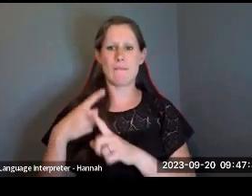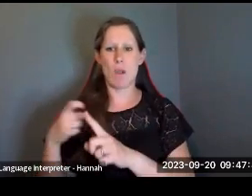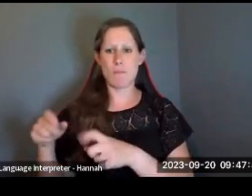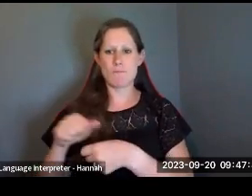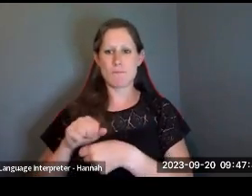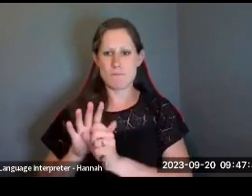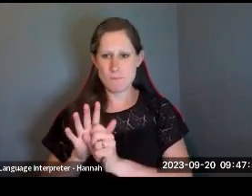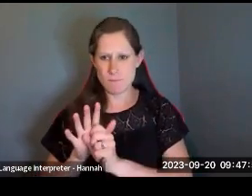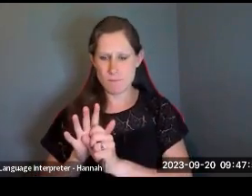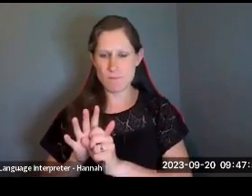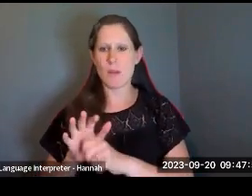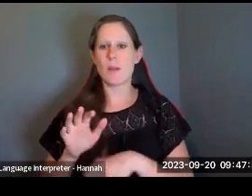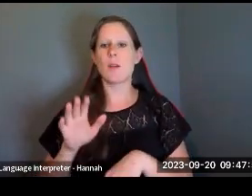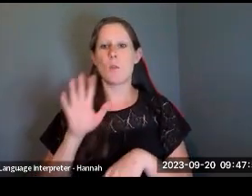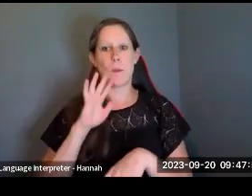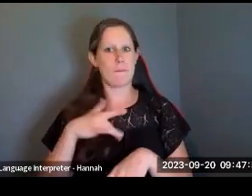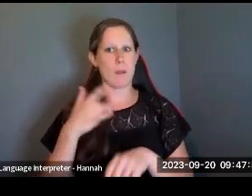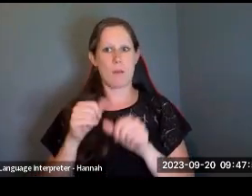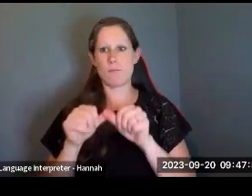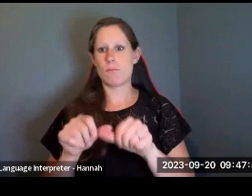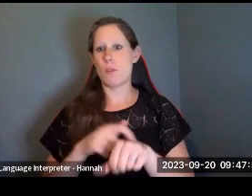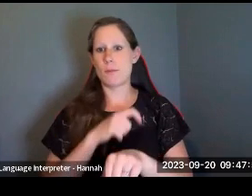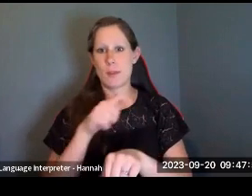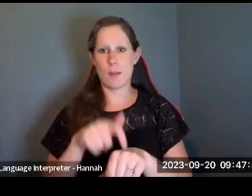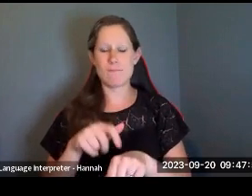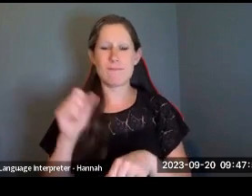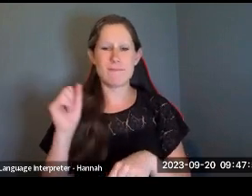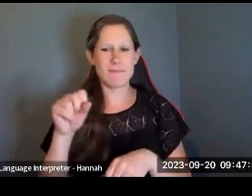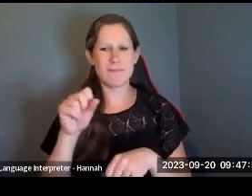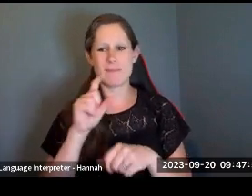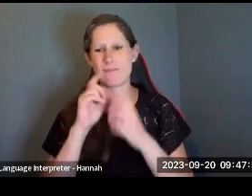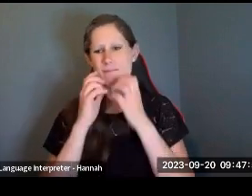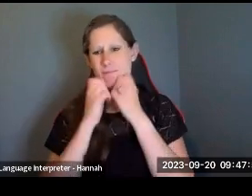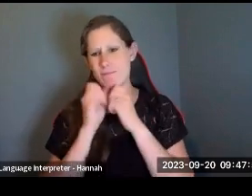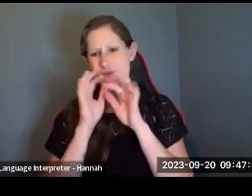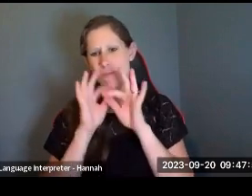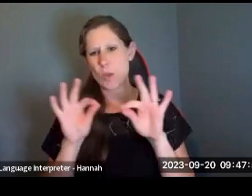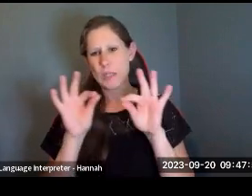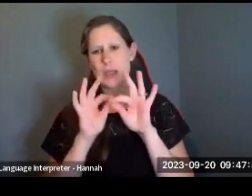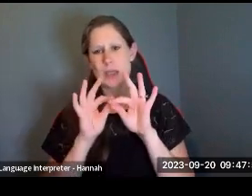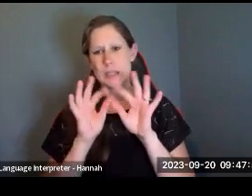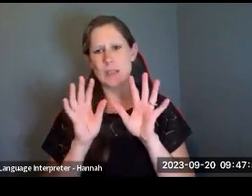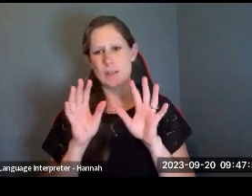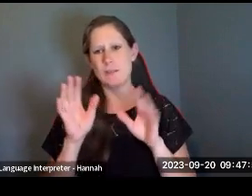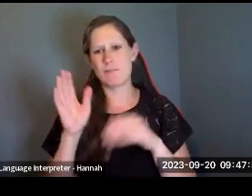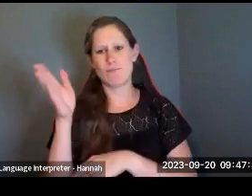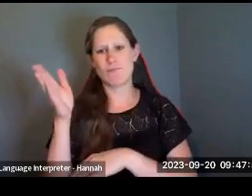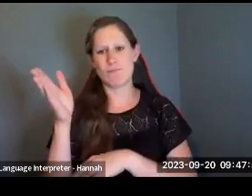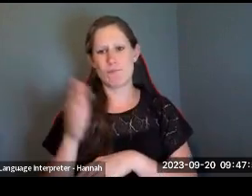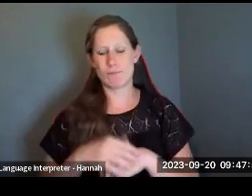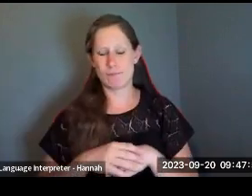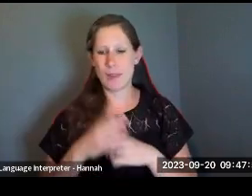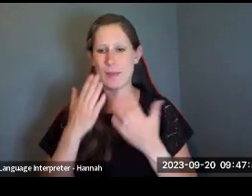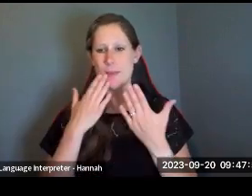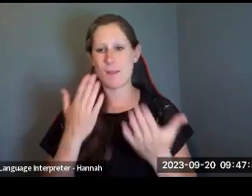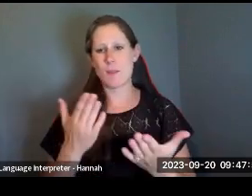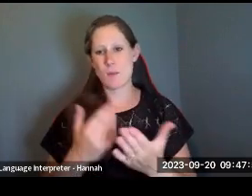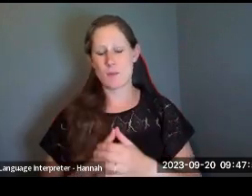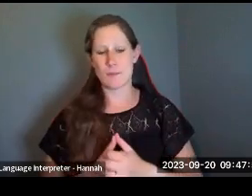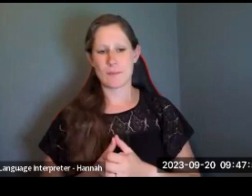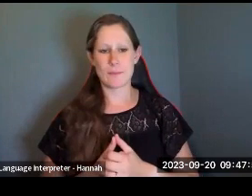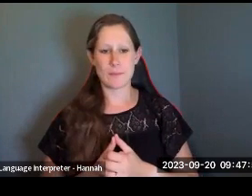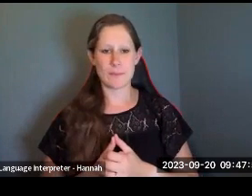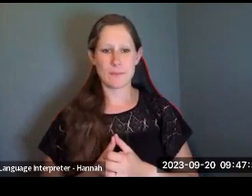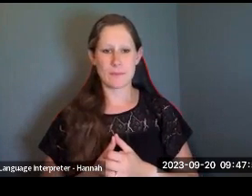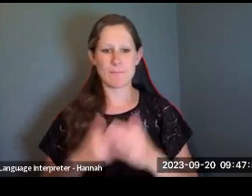I'm sure we'll be feeling for a while. Yeah, this is just such a great session. So thank you.